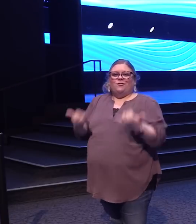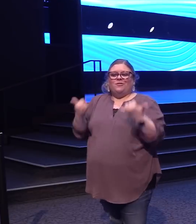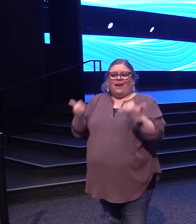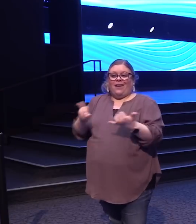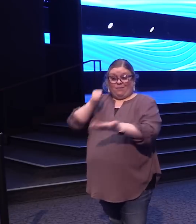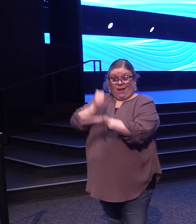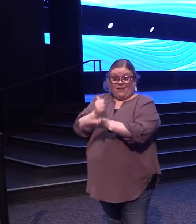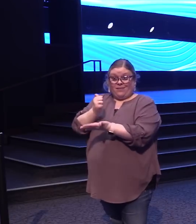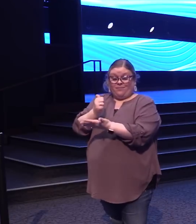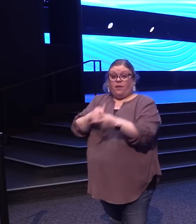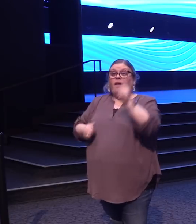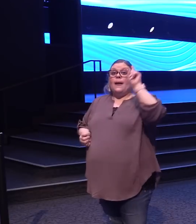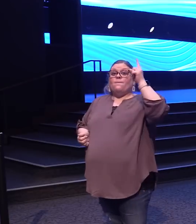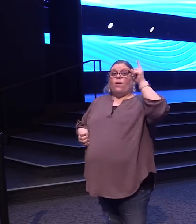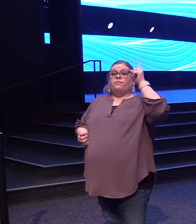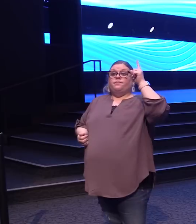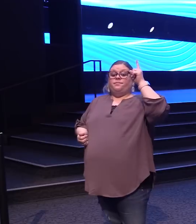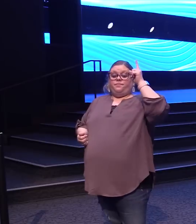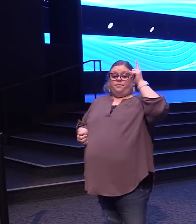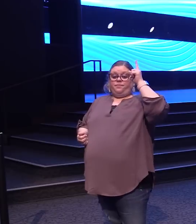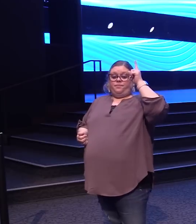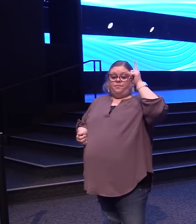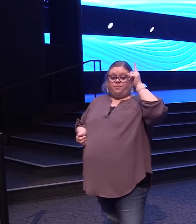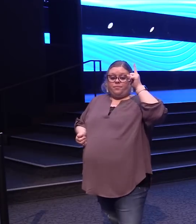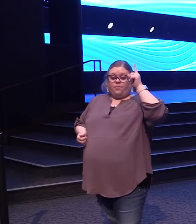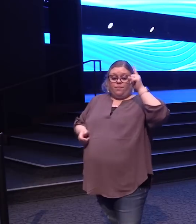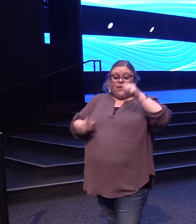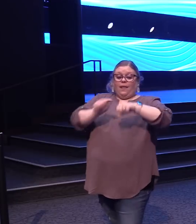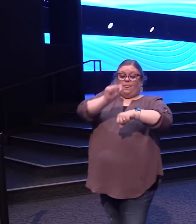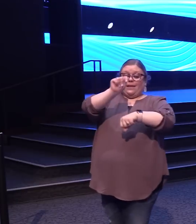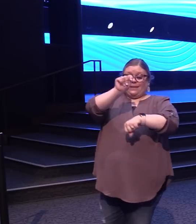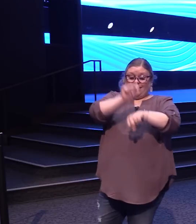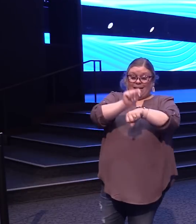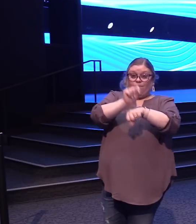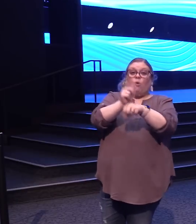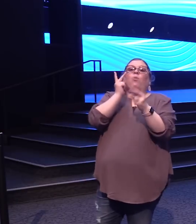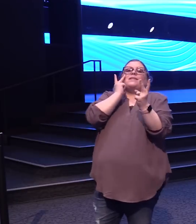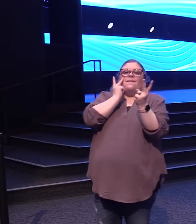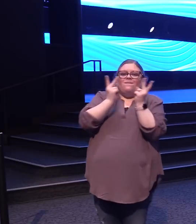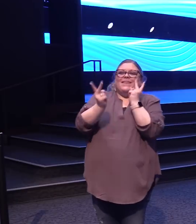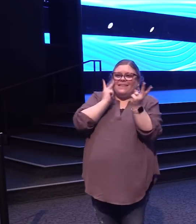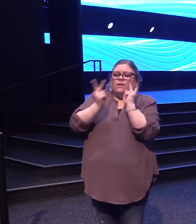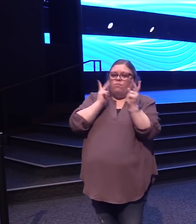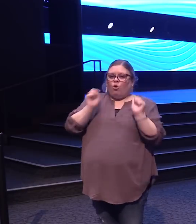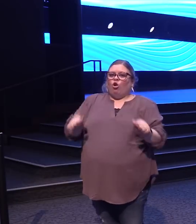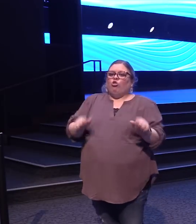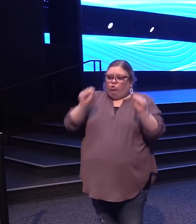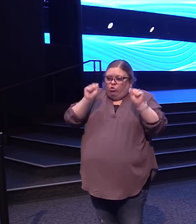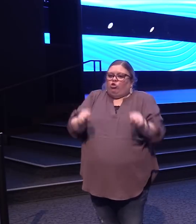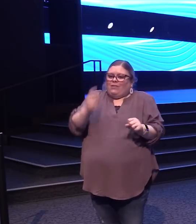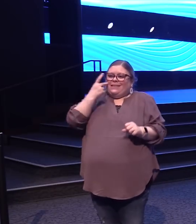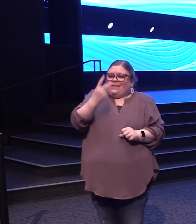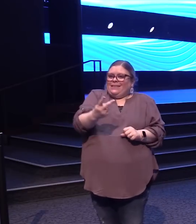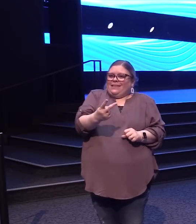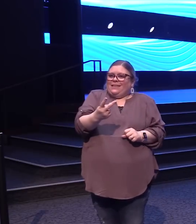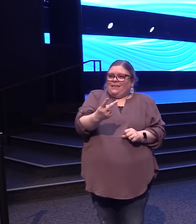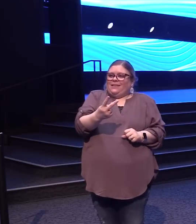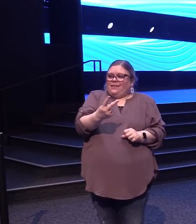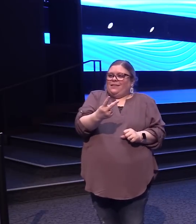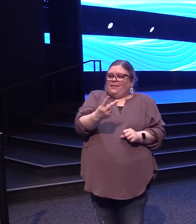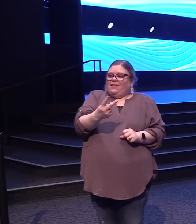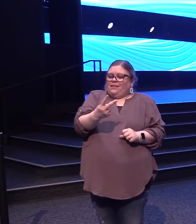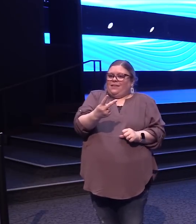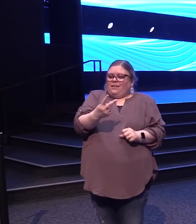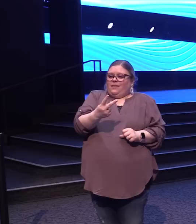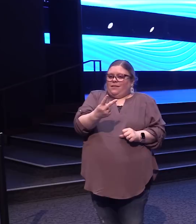Amen? Number one, the temple was visible. The temple was